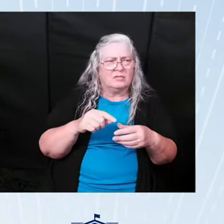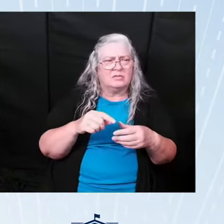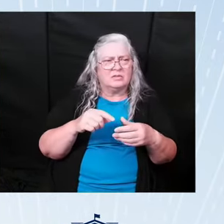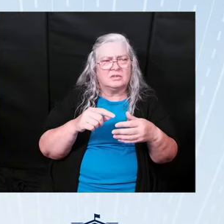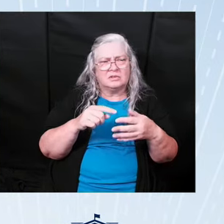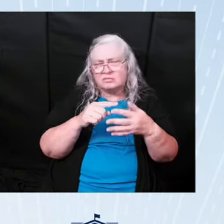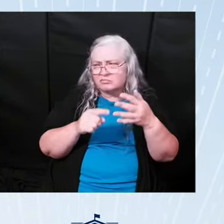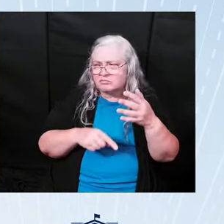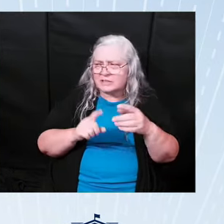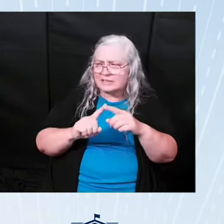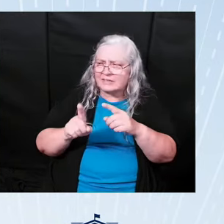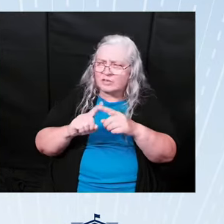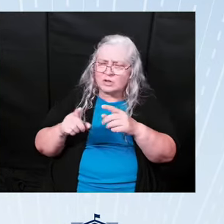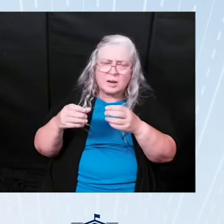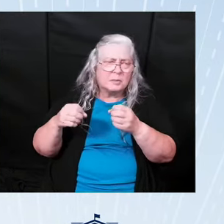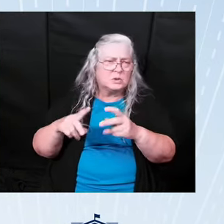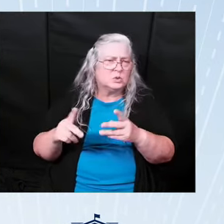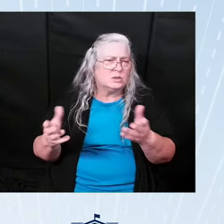So